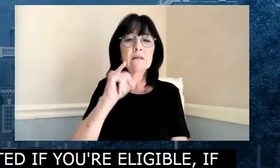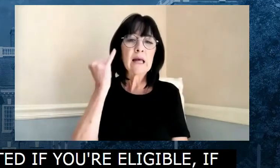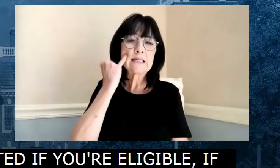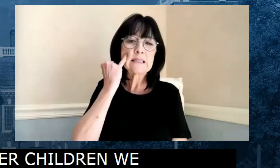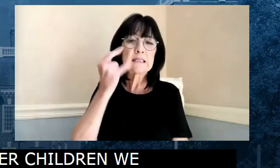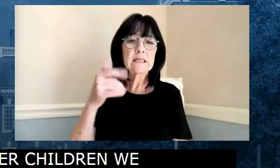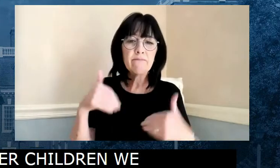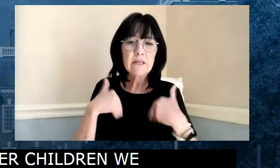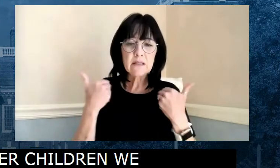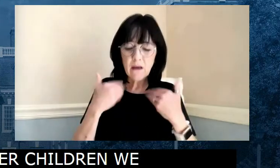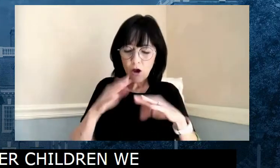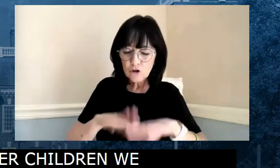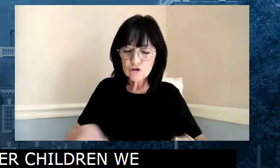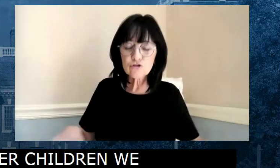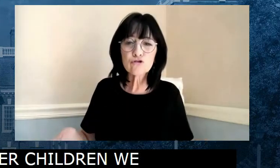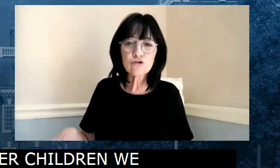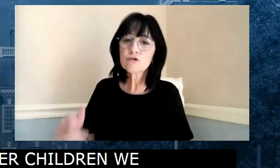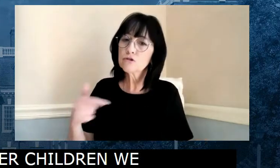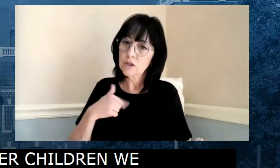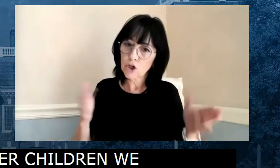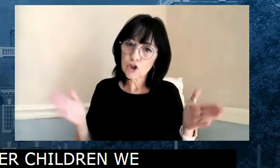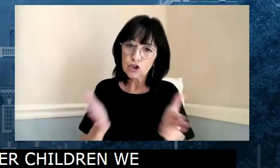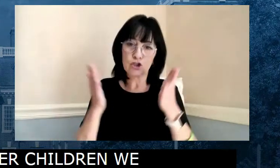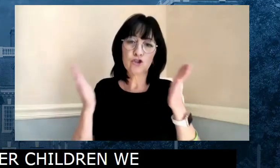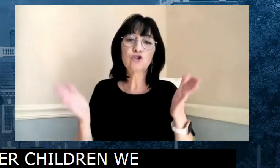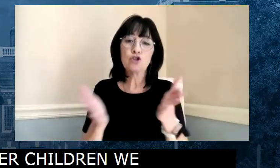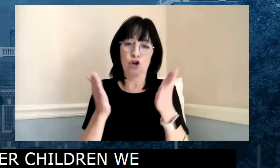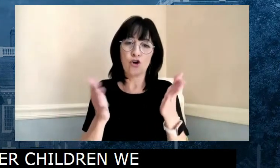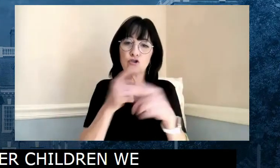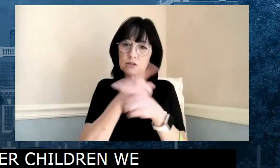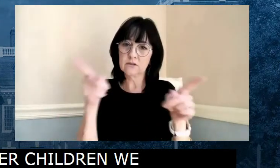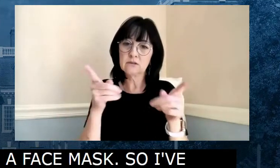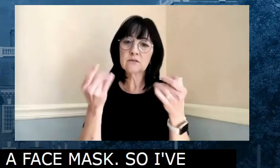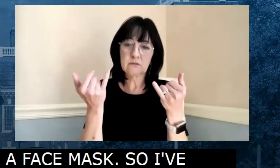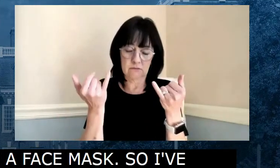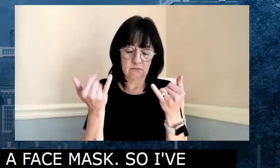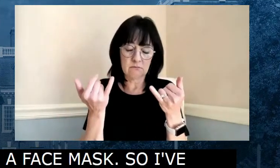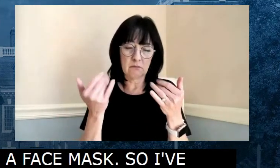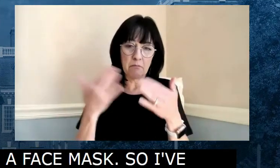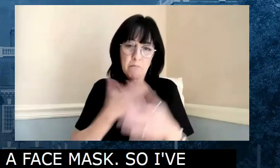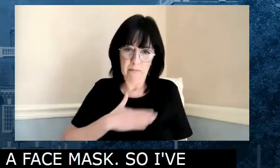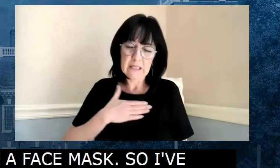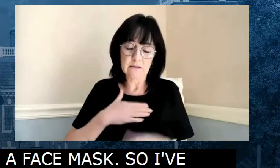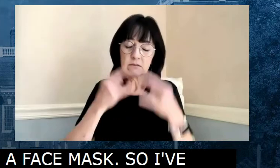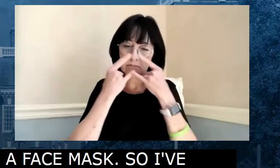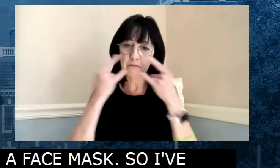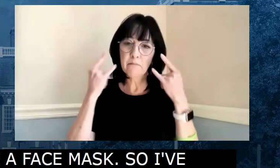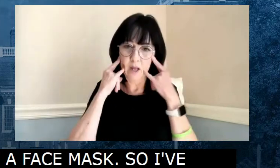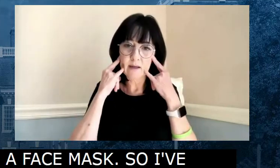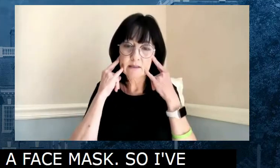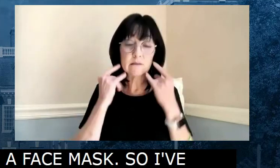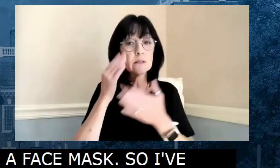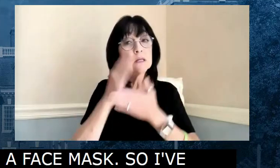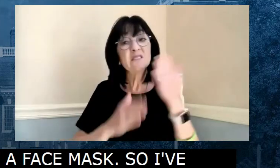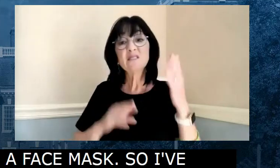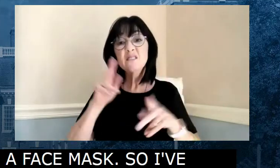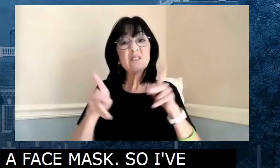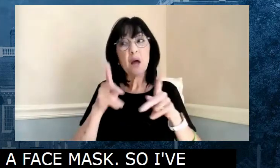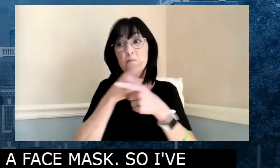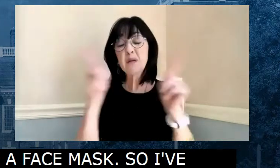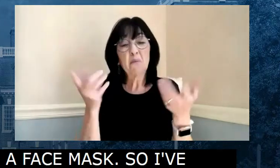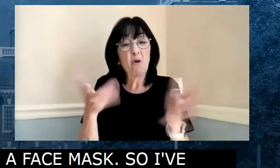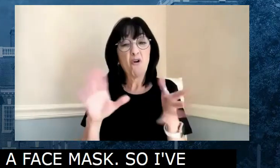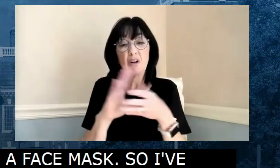mask. So I've heard some people say that they plan to continue to wear a mask, just like the